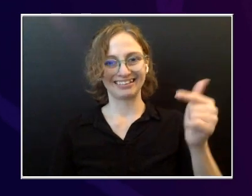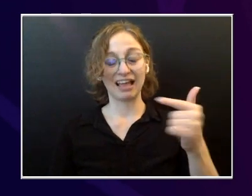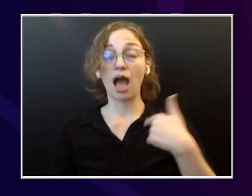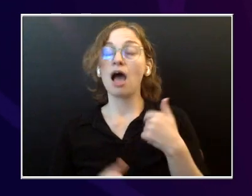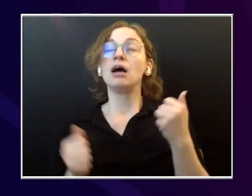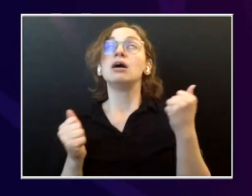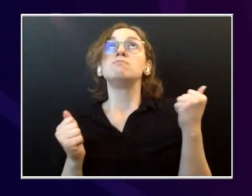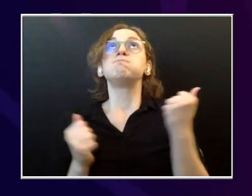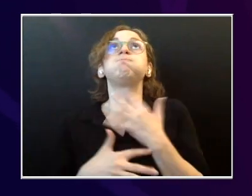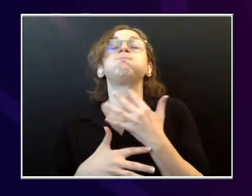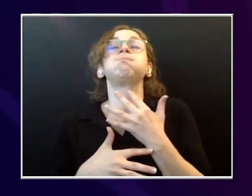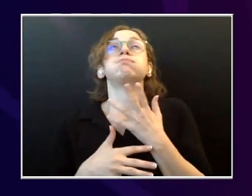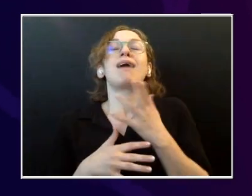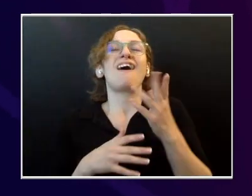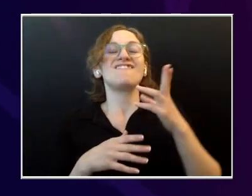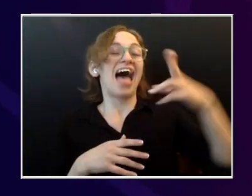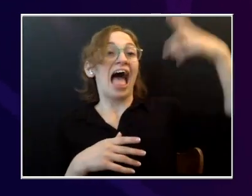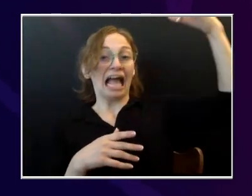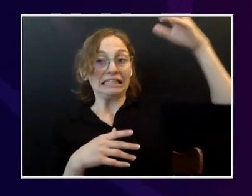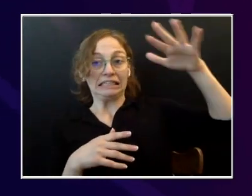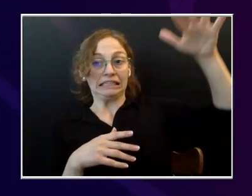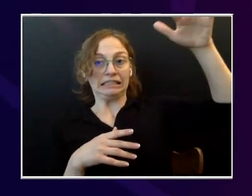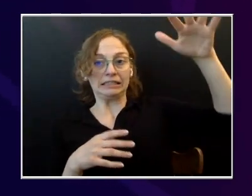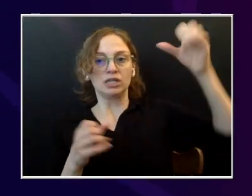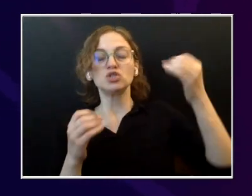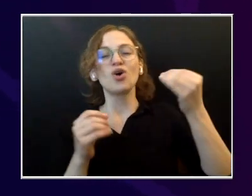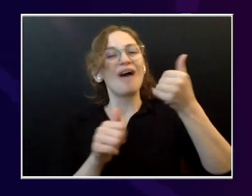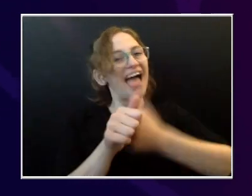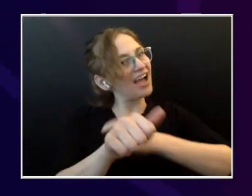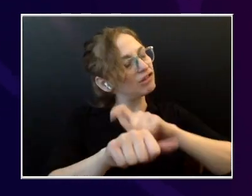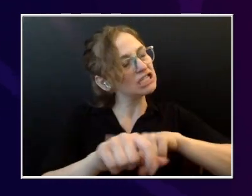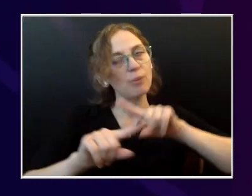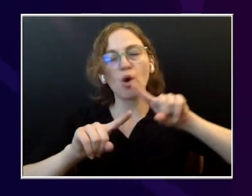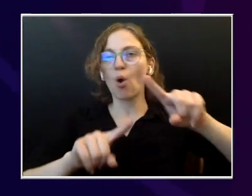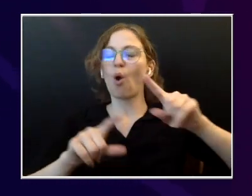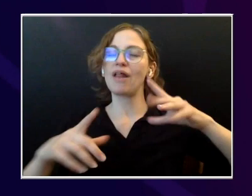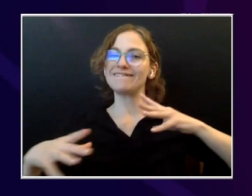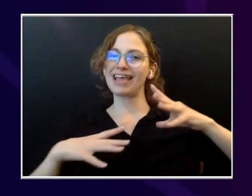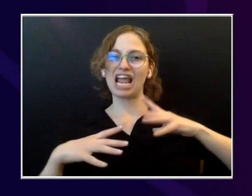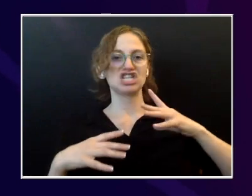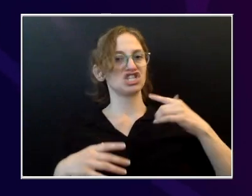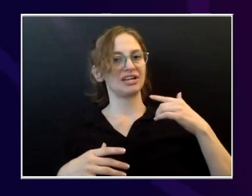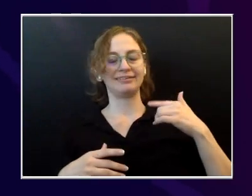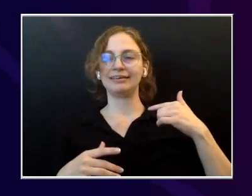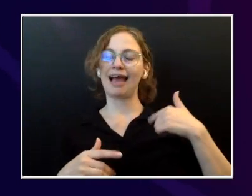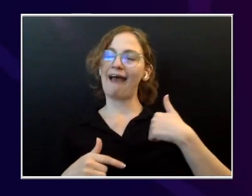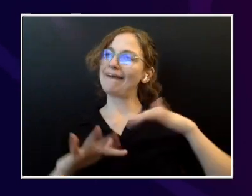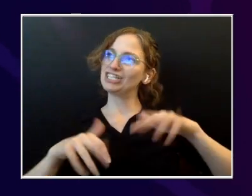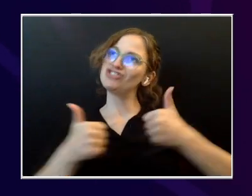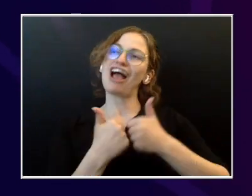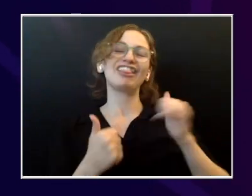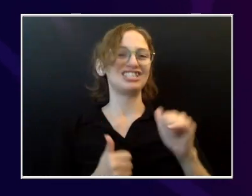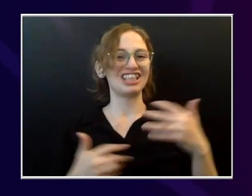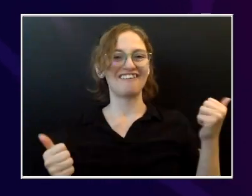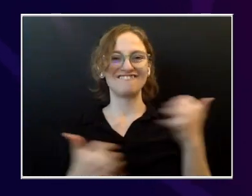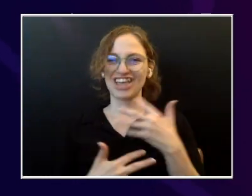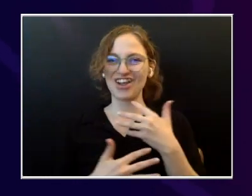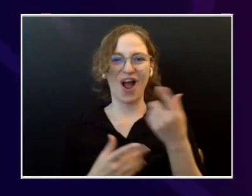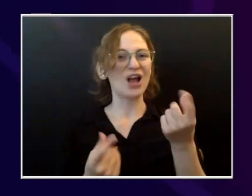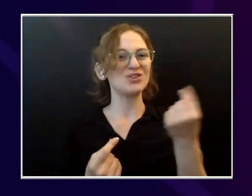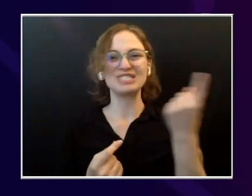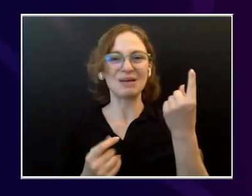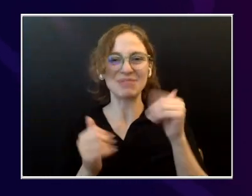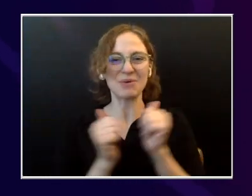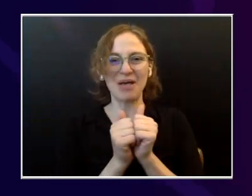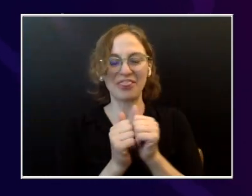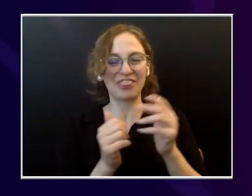go on vacation, we do some height activity that I'm terrified of, that I like make myself do it to like conquer that fear and